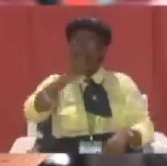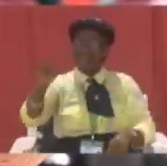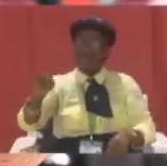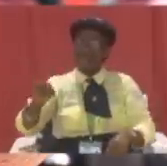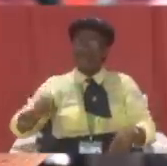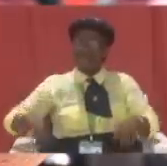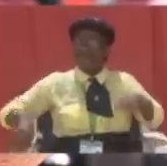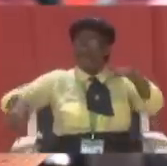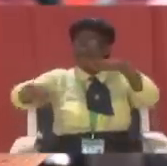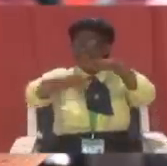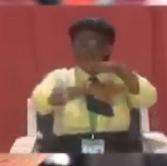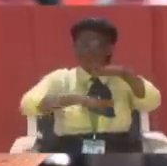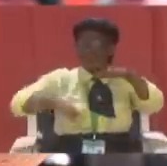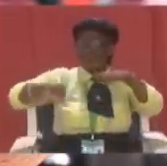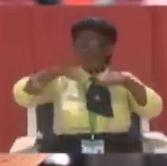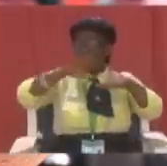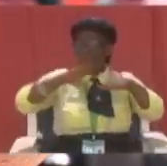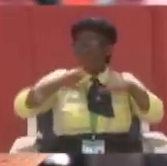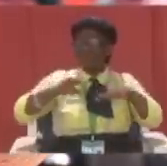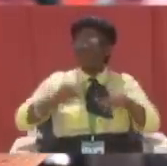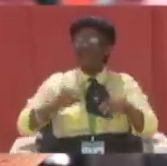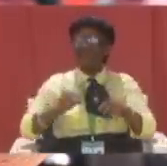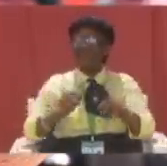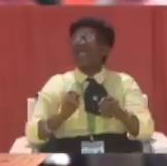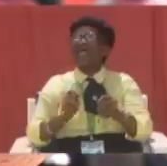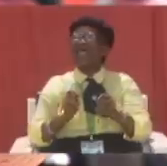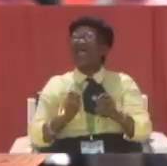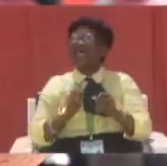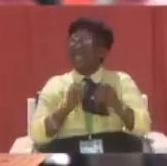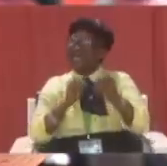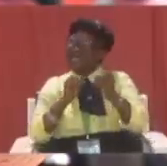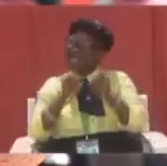beyond expectation,